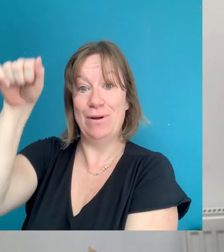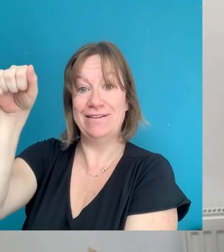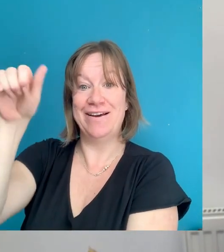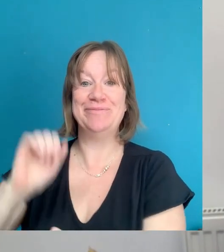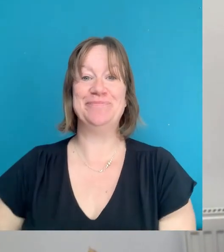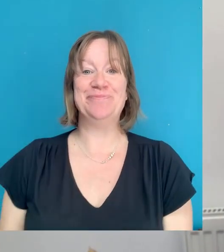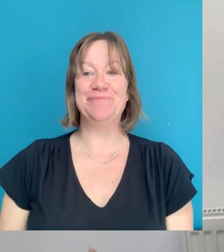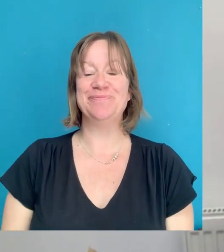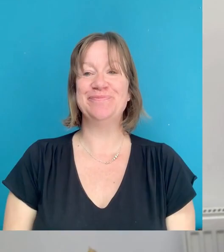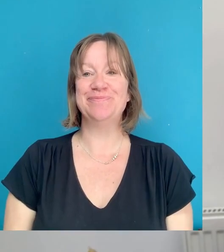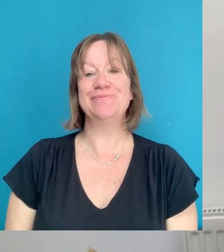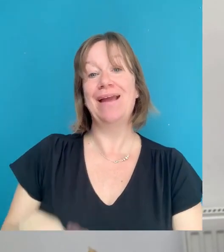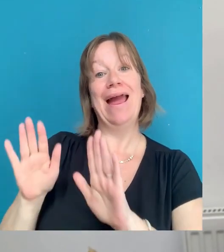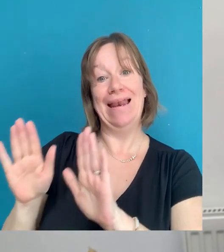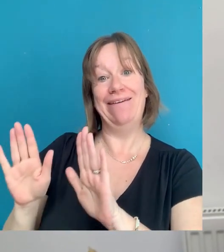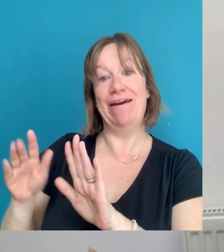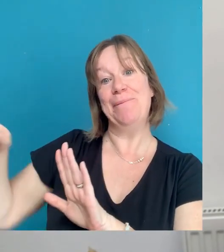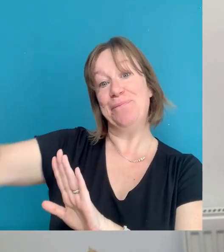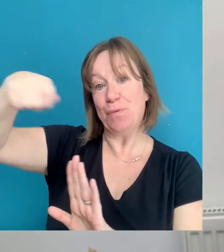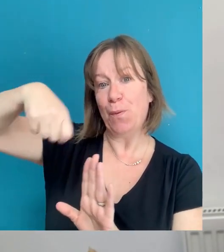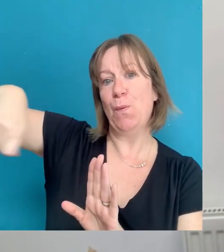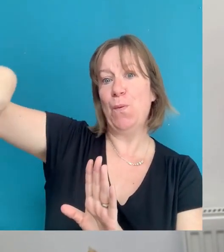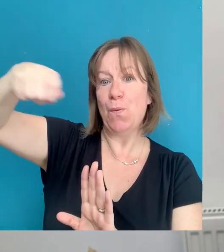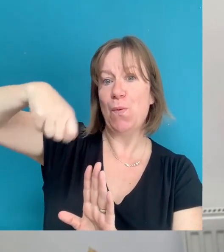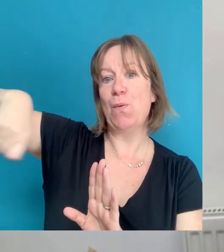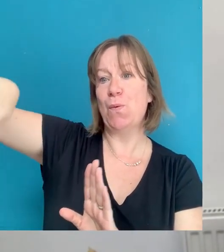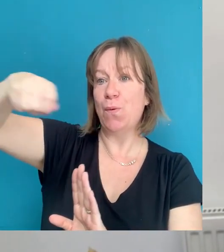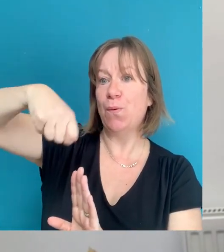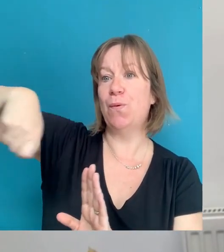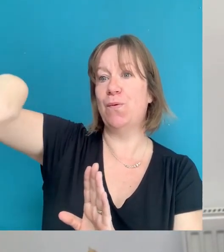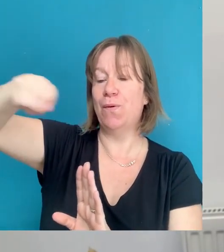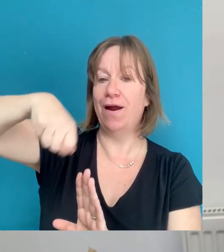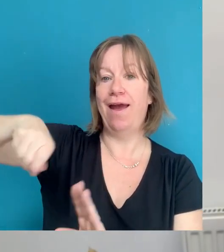and place it into the press.